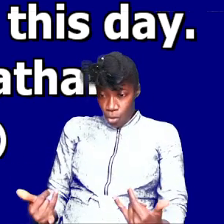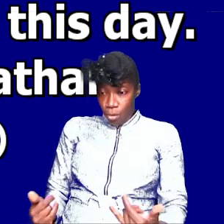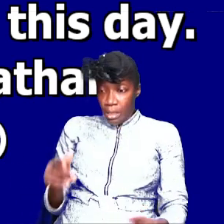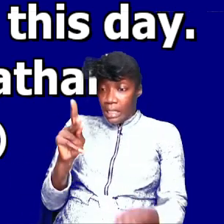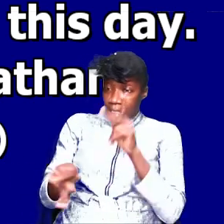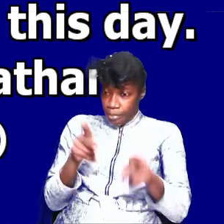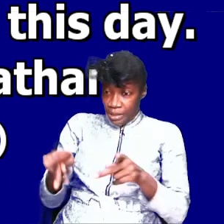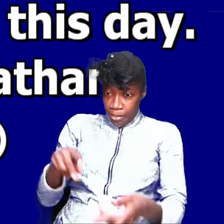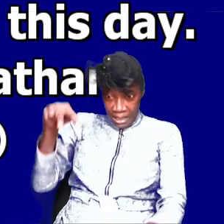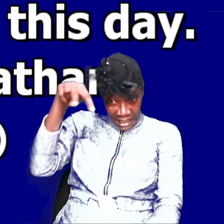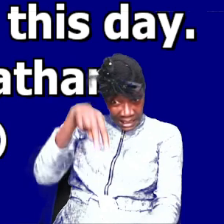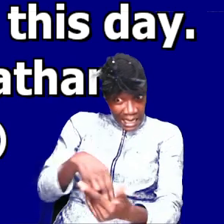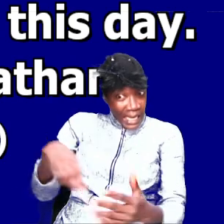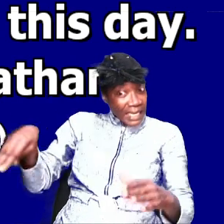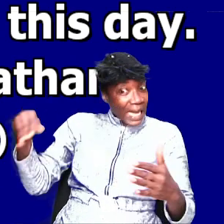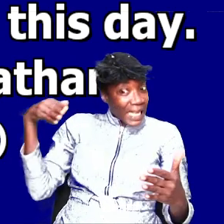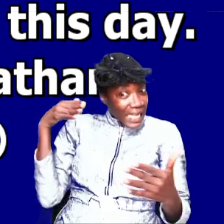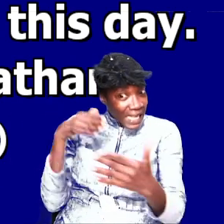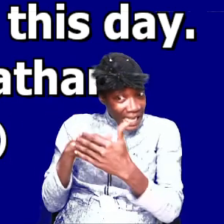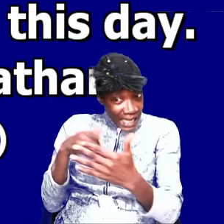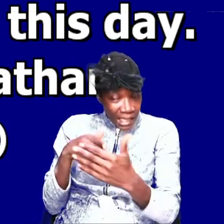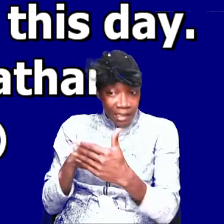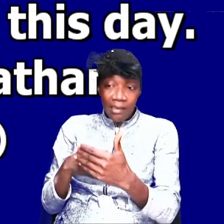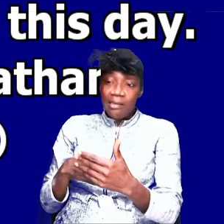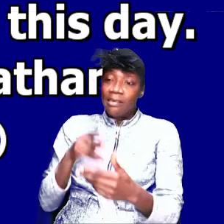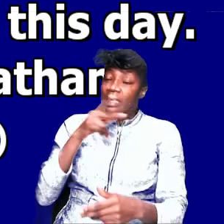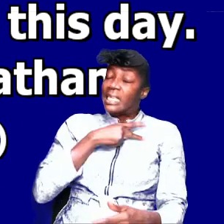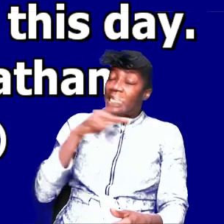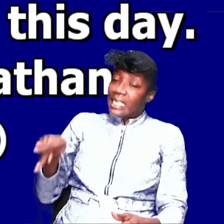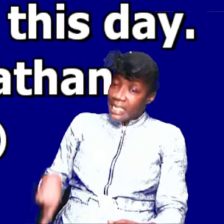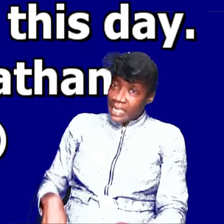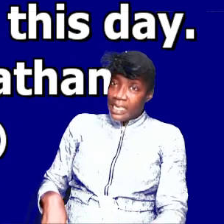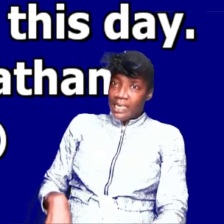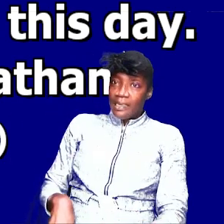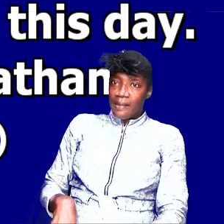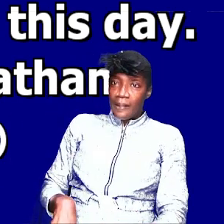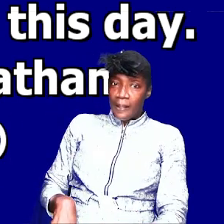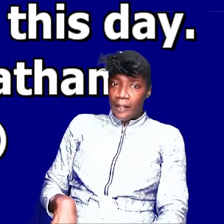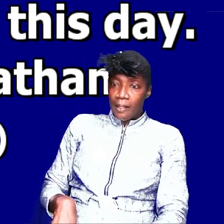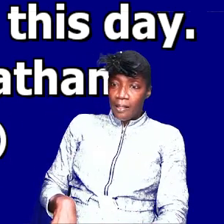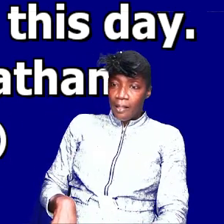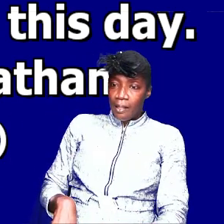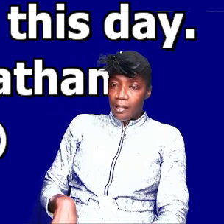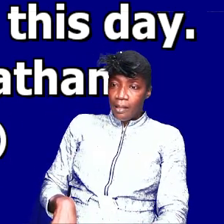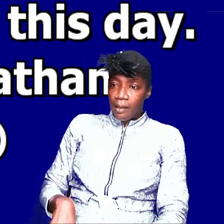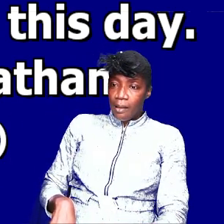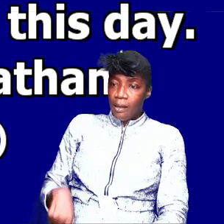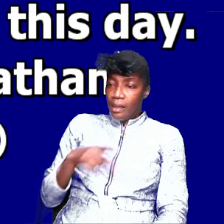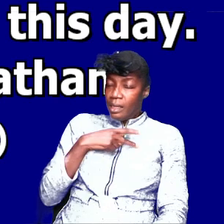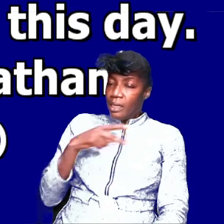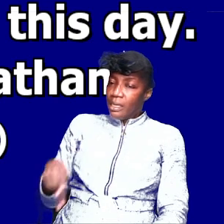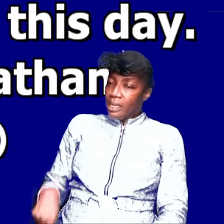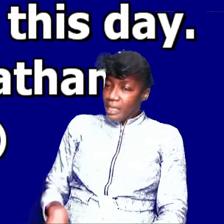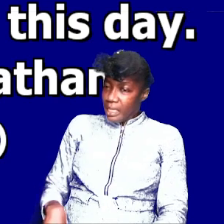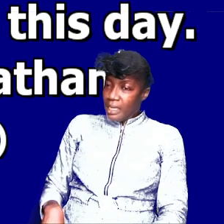against the king. Remember, the king was the man. The king give out an edict, and look